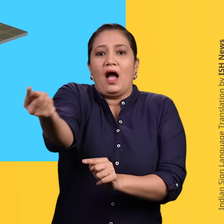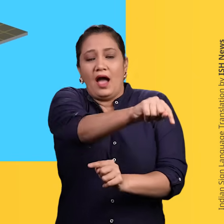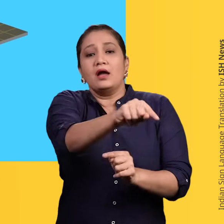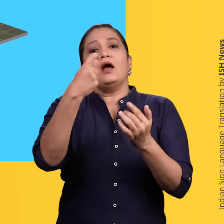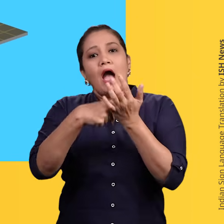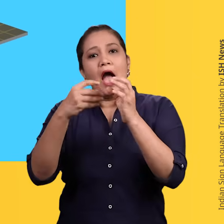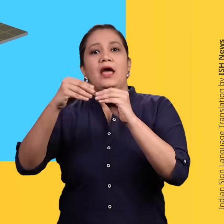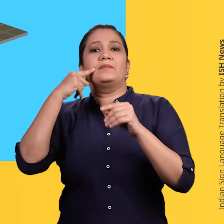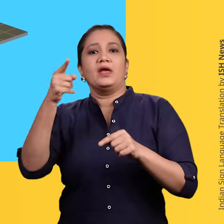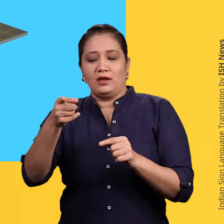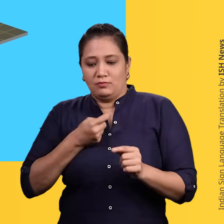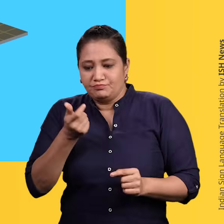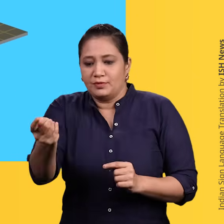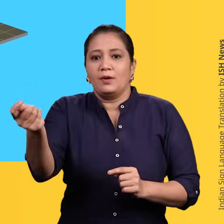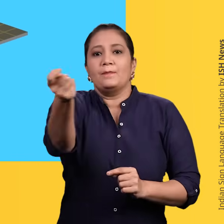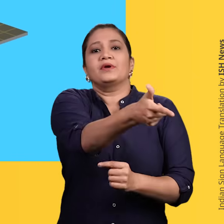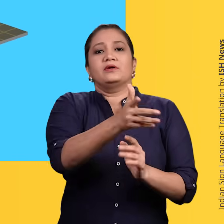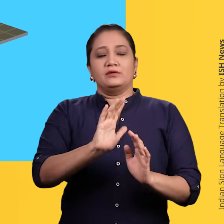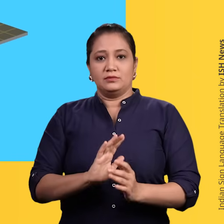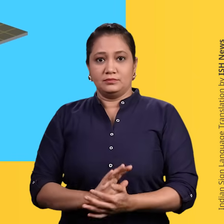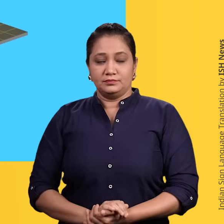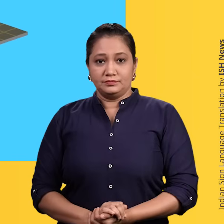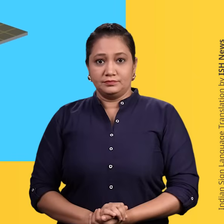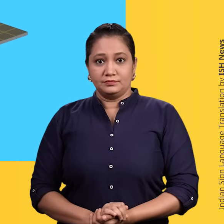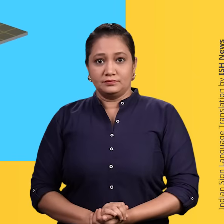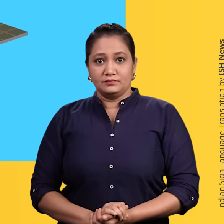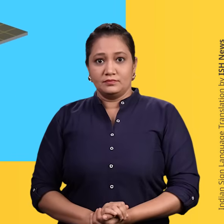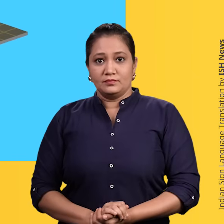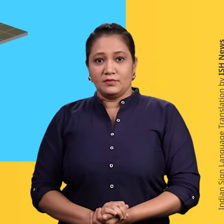common banker, which is RBI.